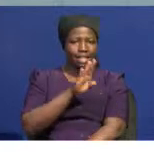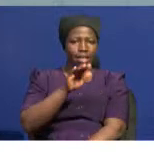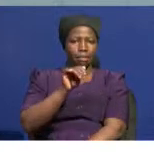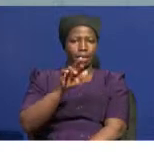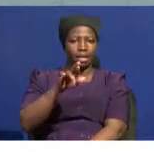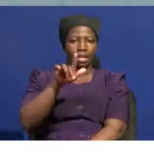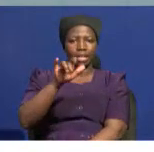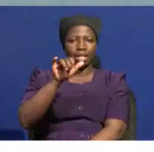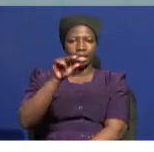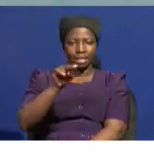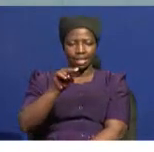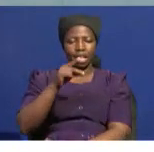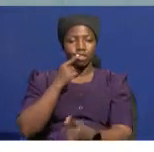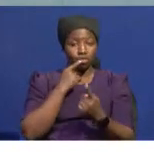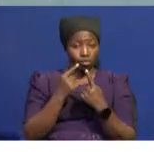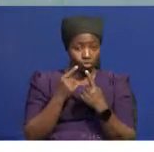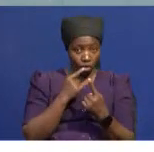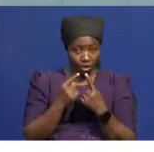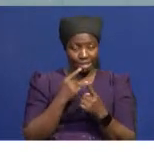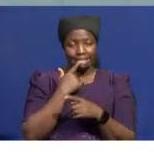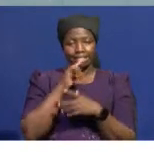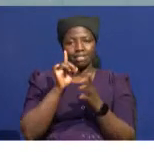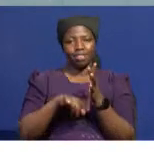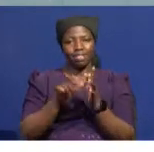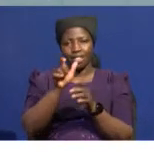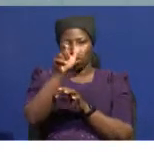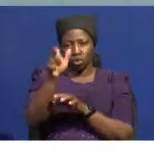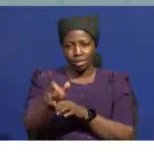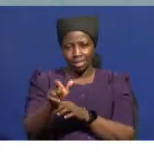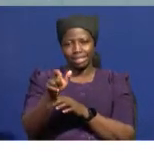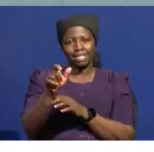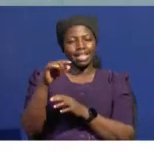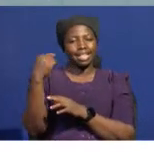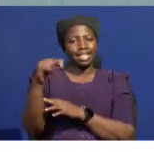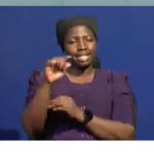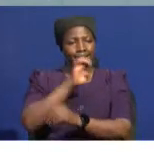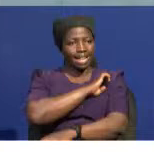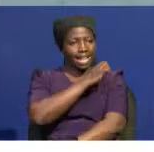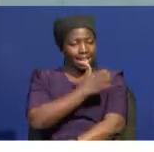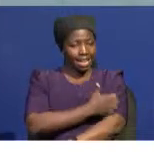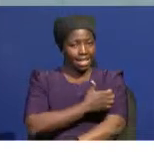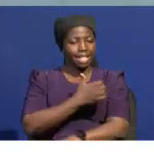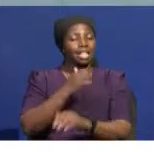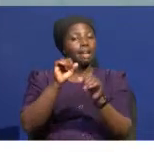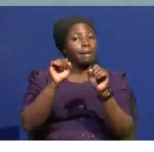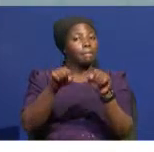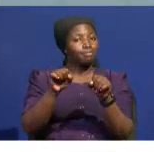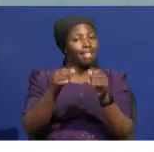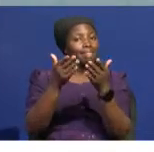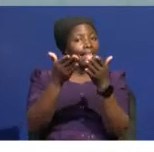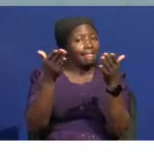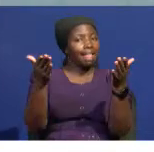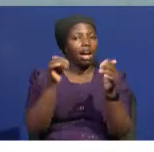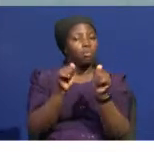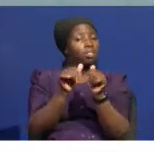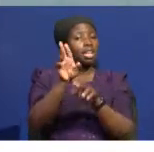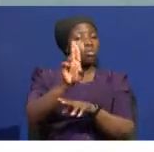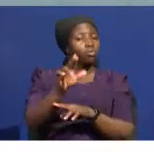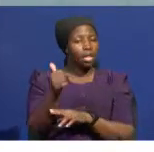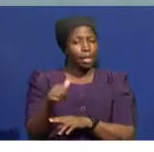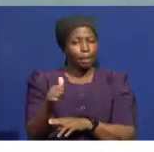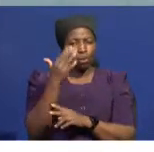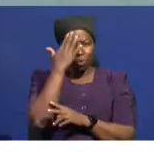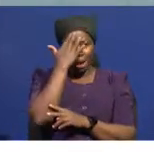Transition Dialogue decried the continent's vast renewable energy potential that lies untapped due to lack of funding